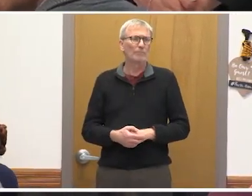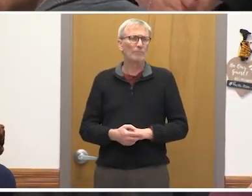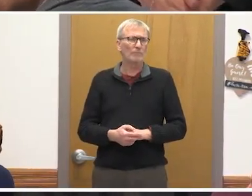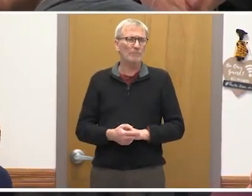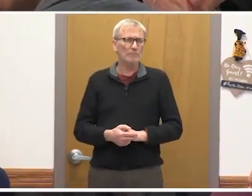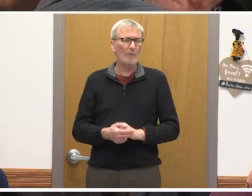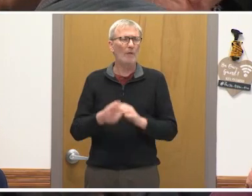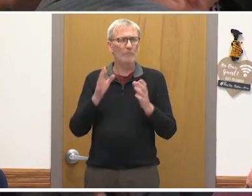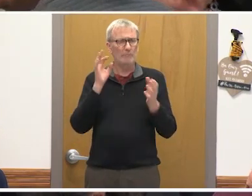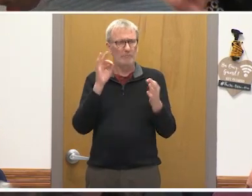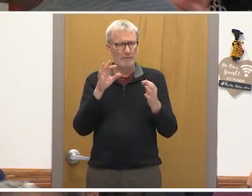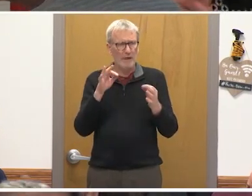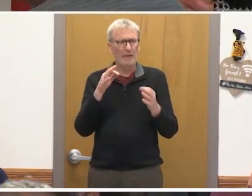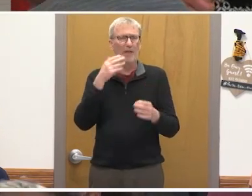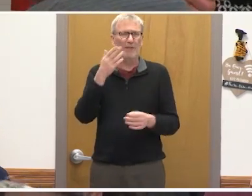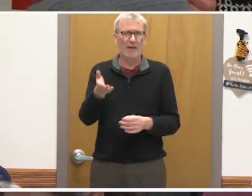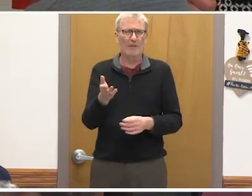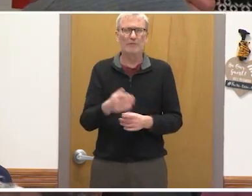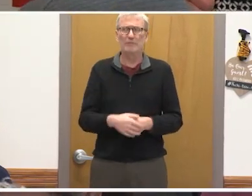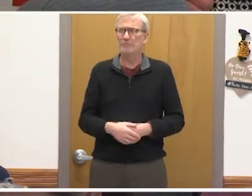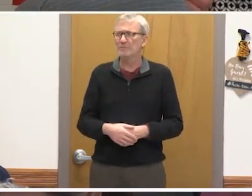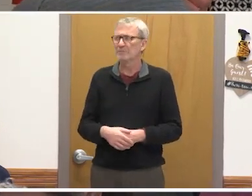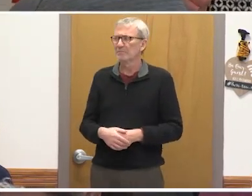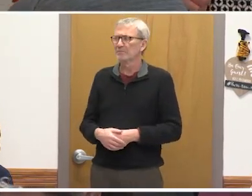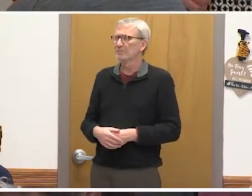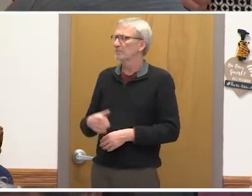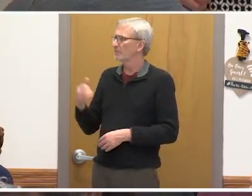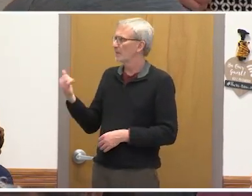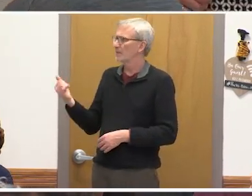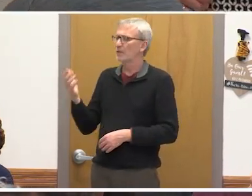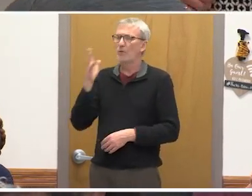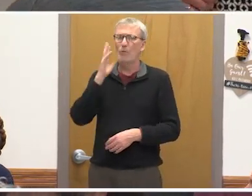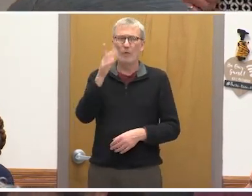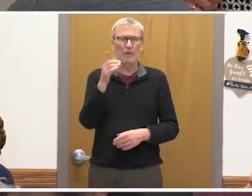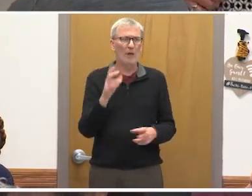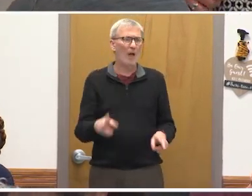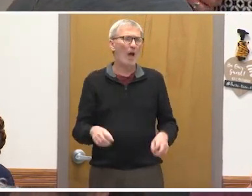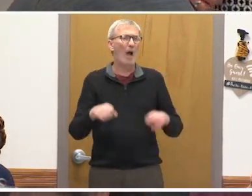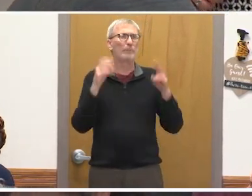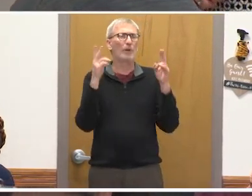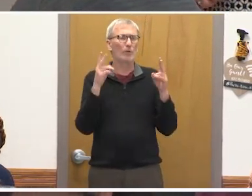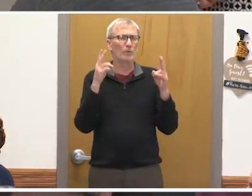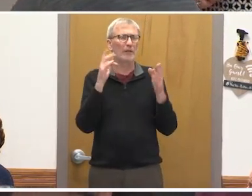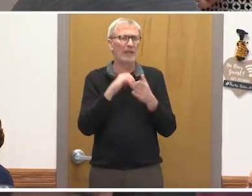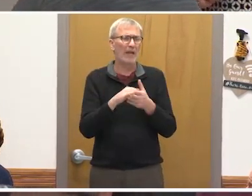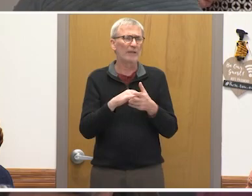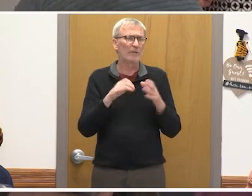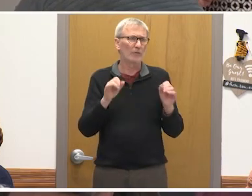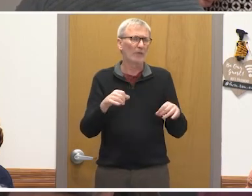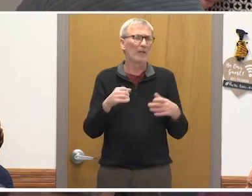provide feedback there. The other piece that I'll add is this presentation will be uploaded to that, as